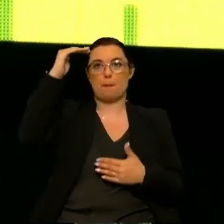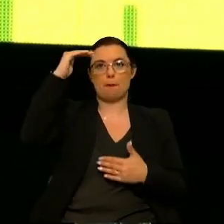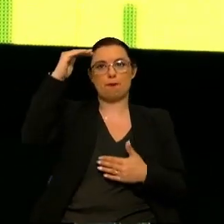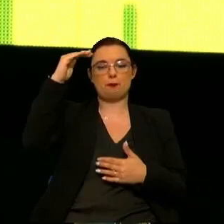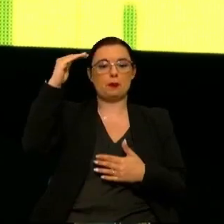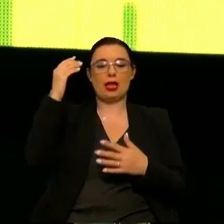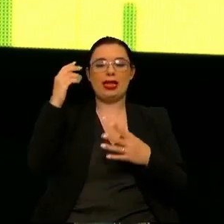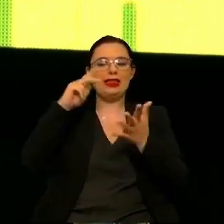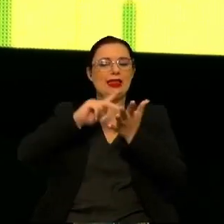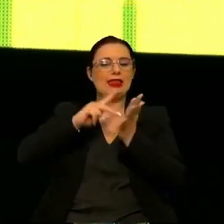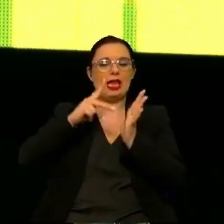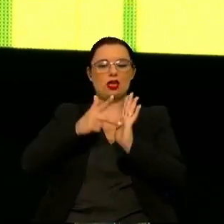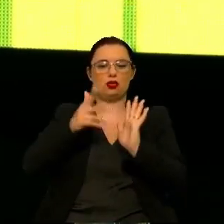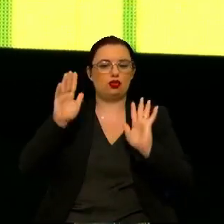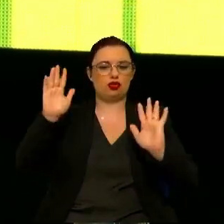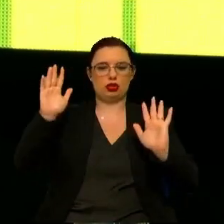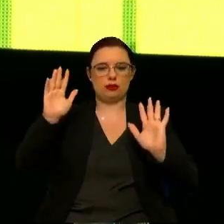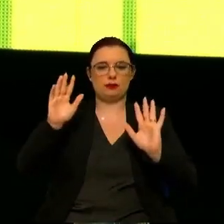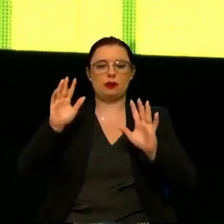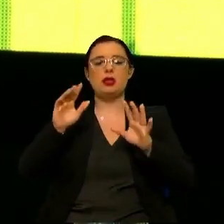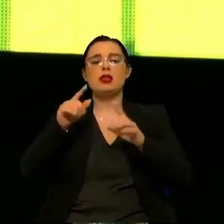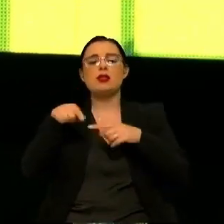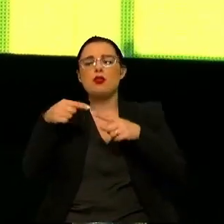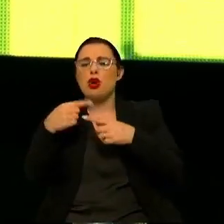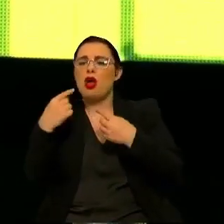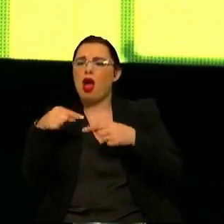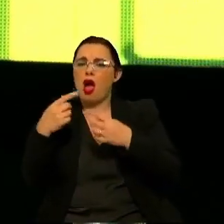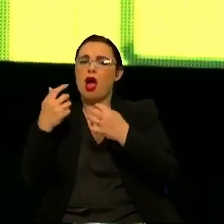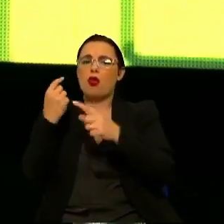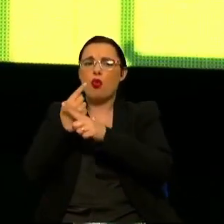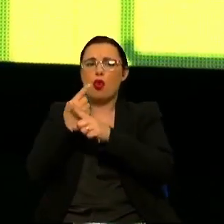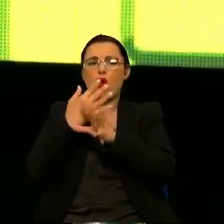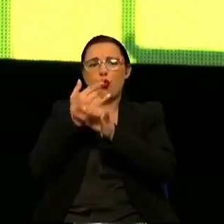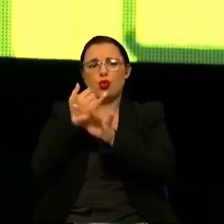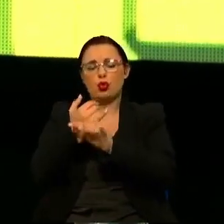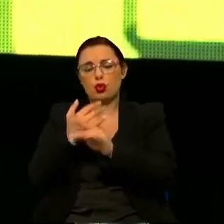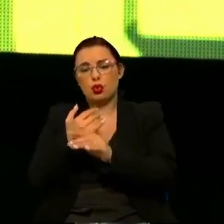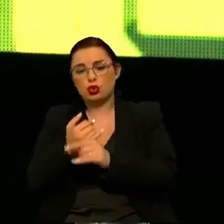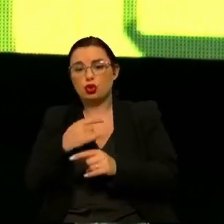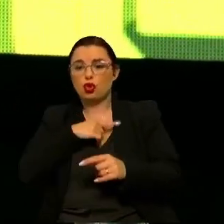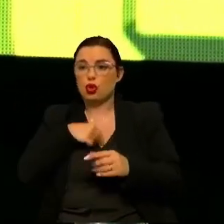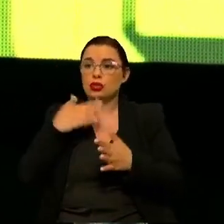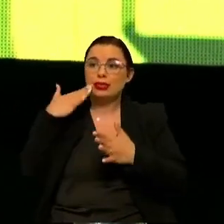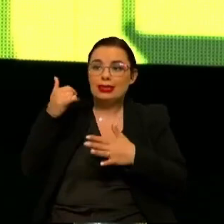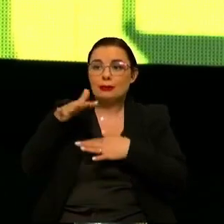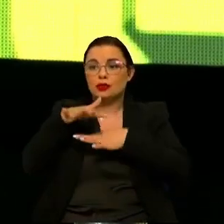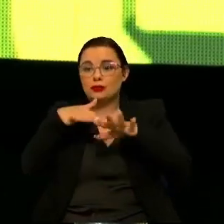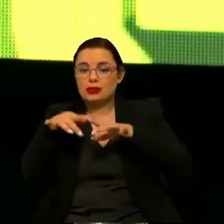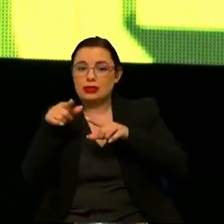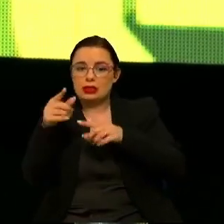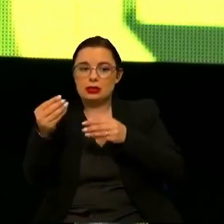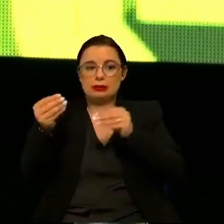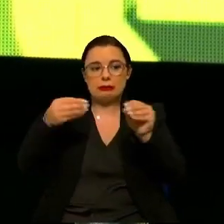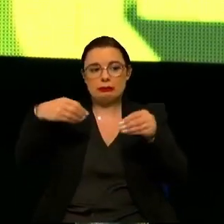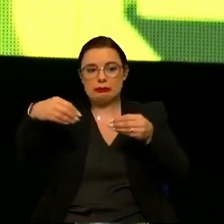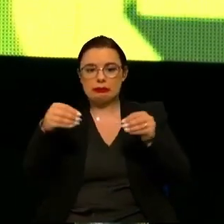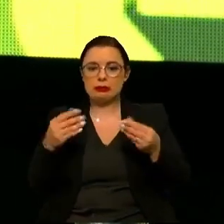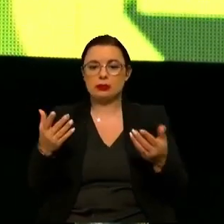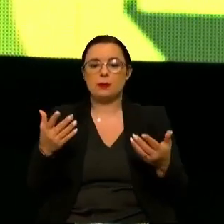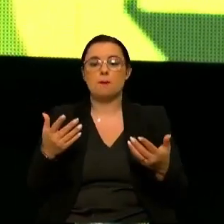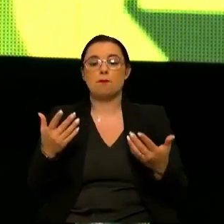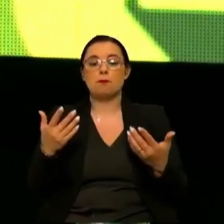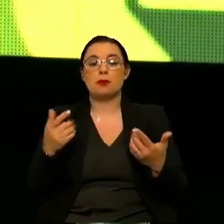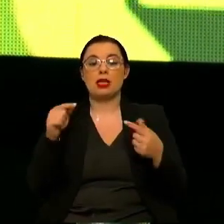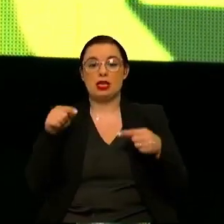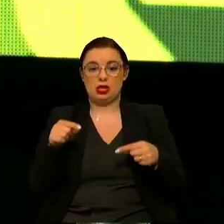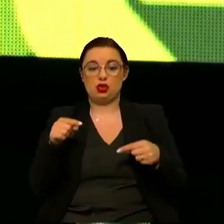the top, the machine with quantum technology, and then at an intermediate level, other machines.